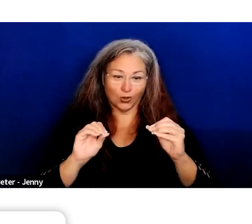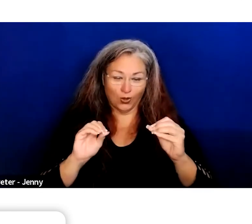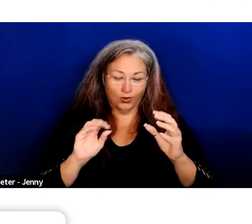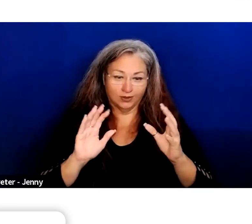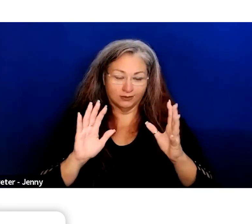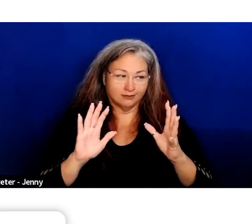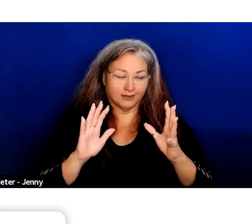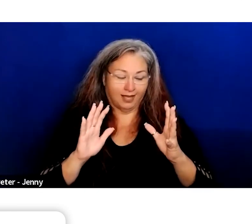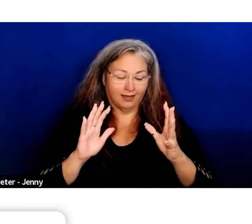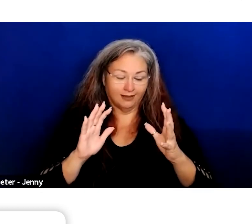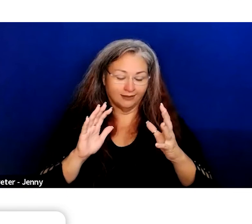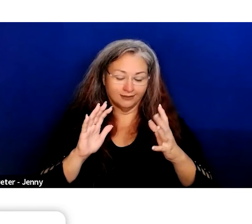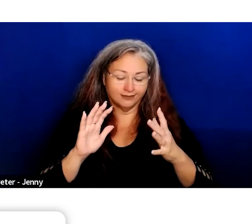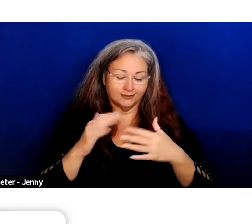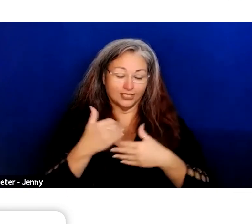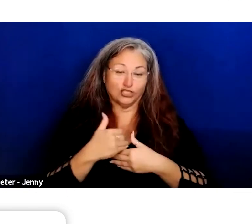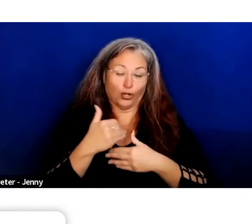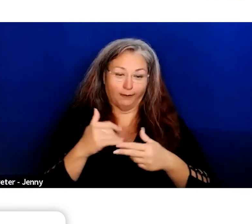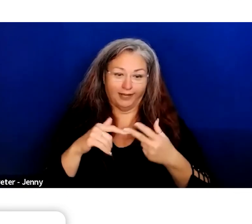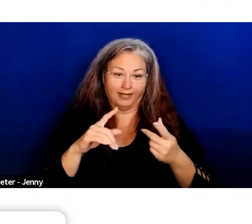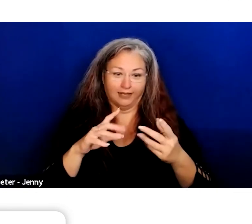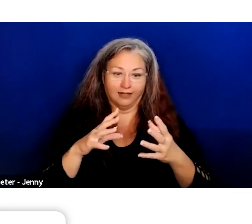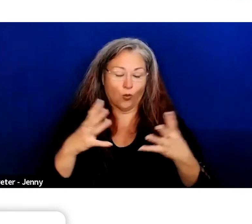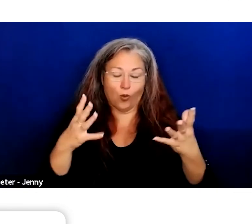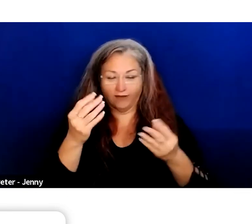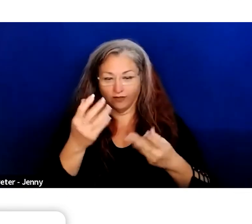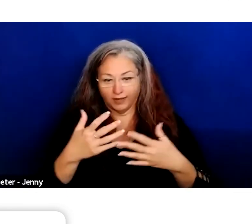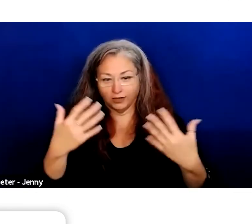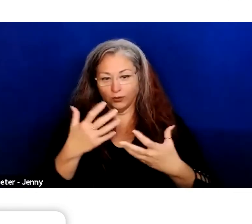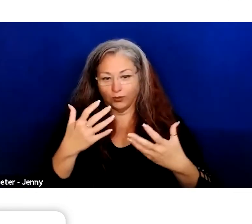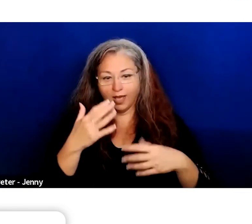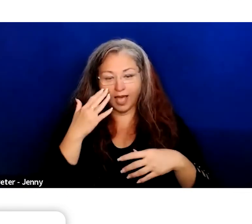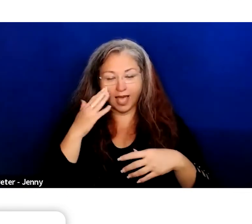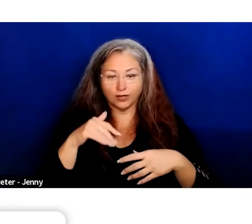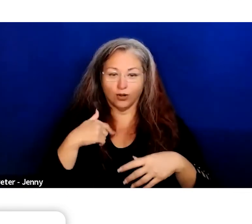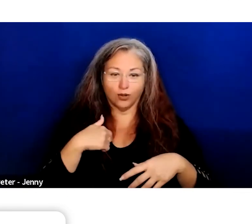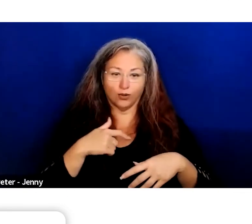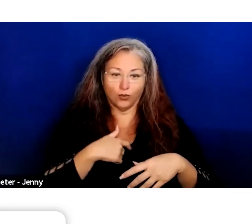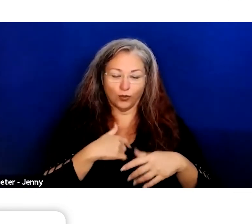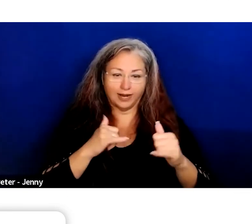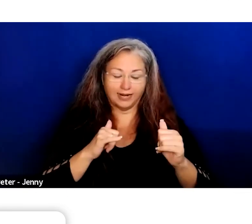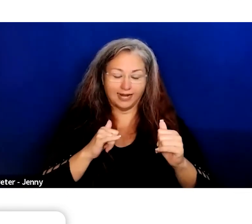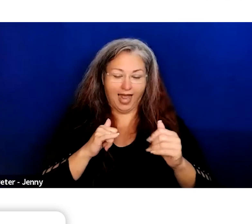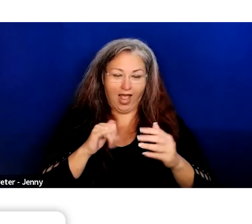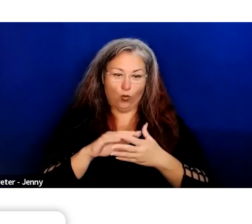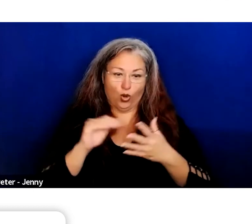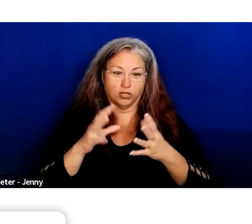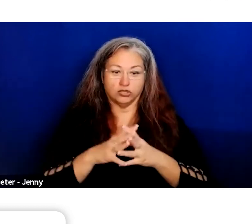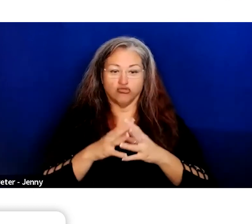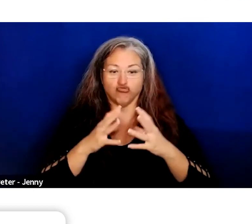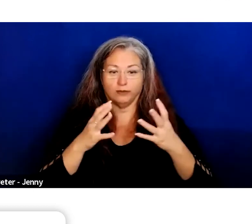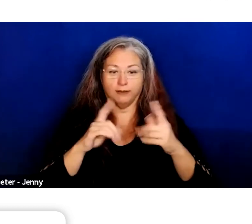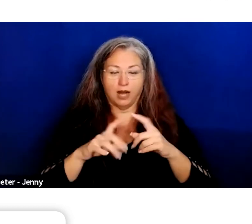but so informative. And I know that we're all taking away so much. And I want